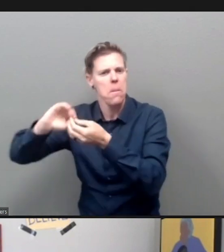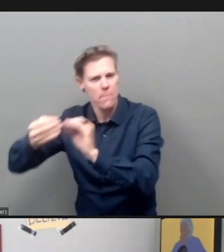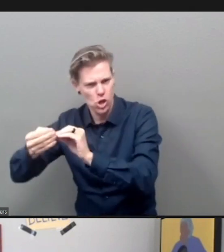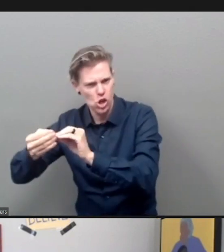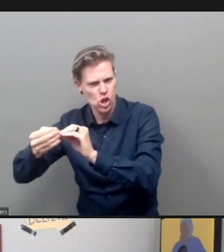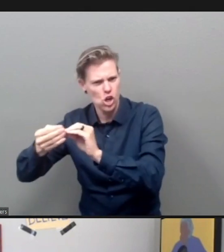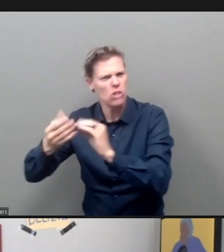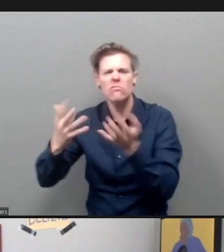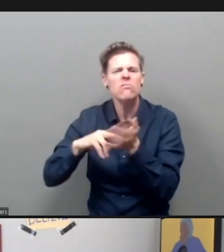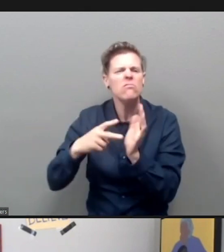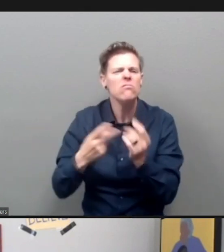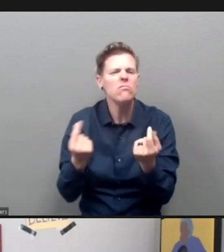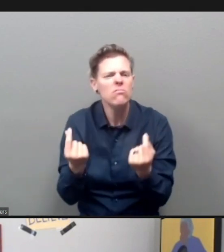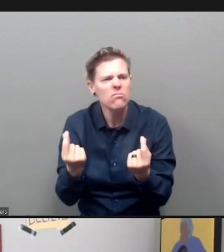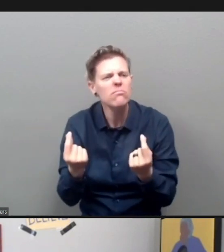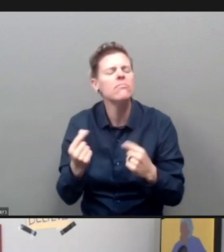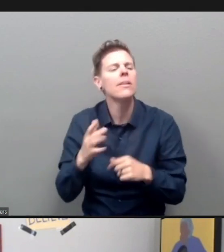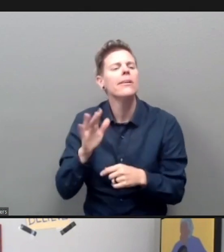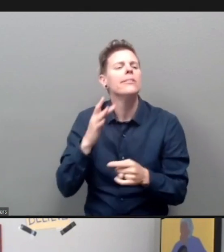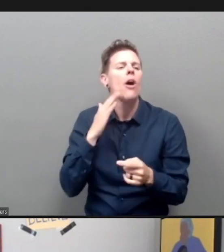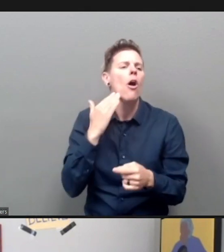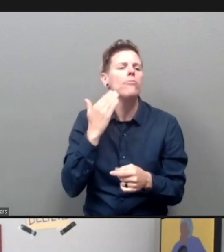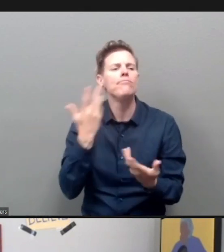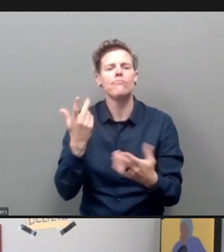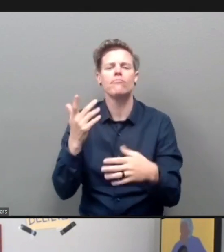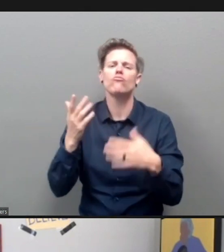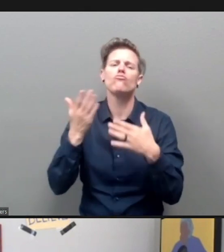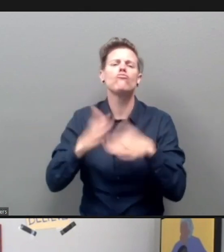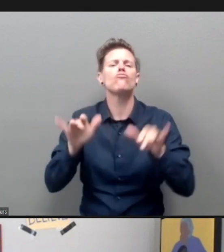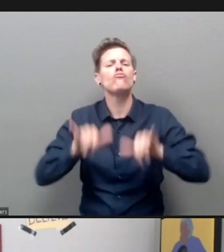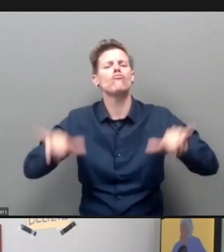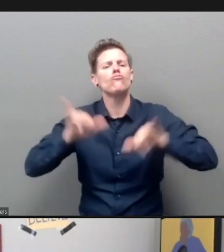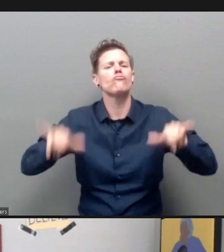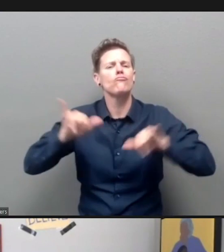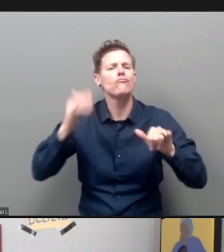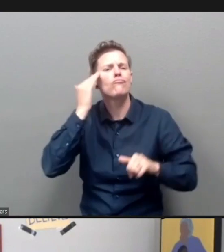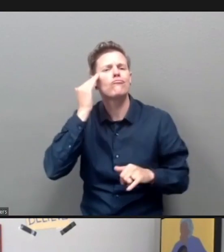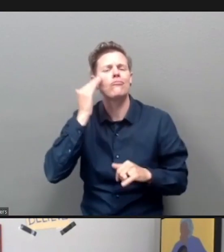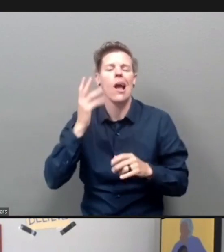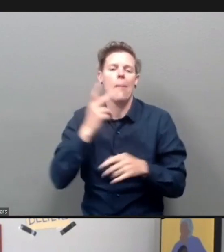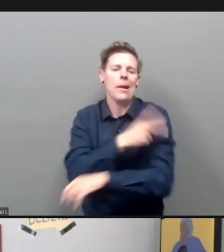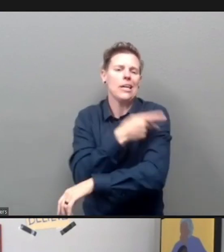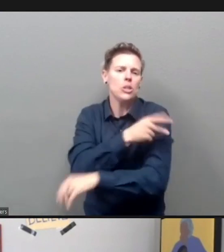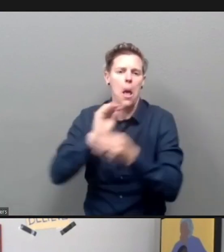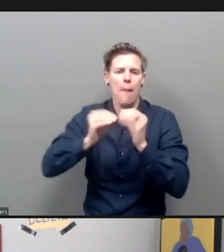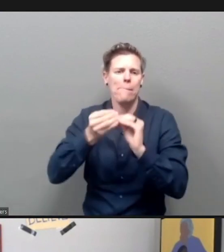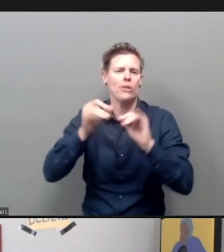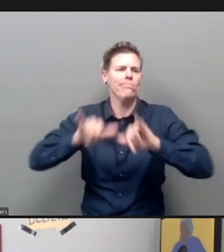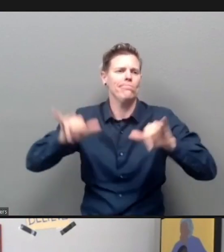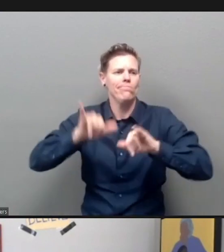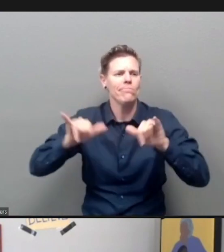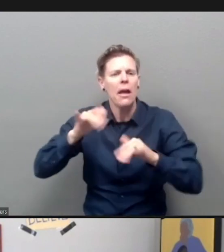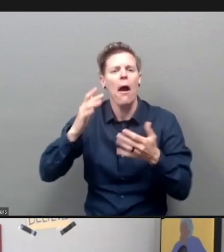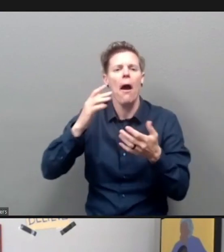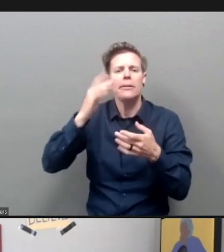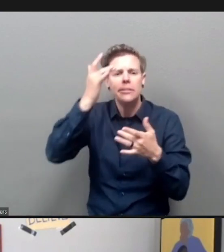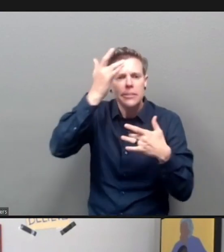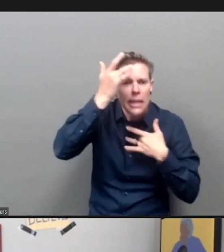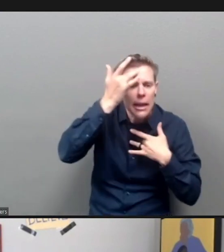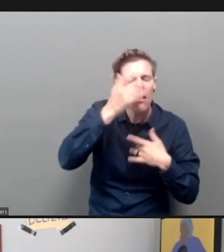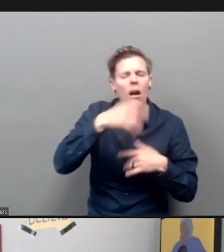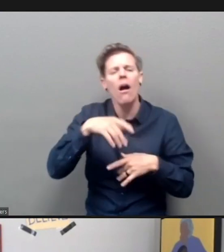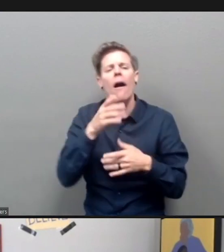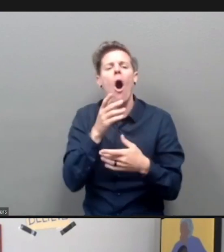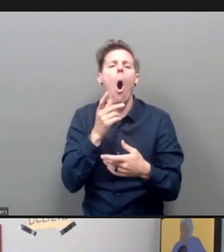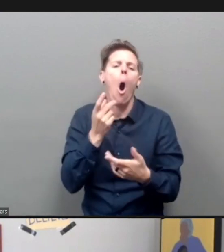average is a person in the hospital. And even taking out all the COVID patients, the